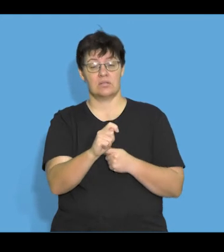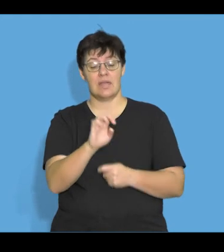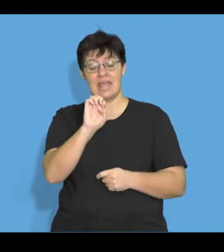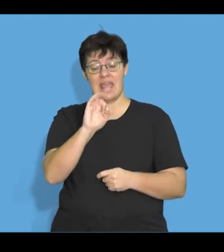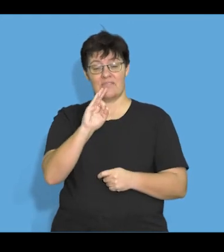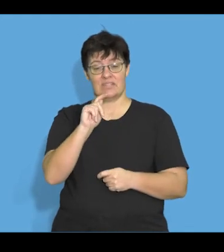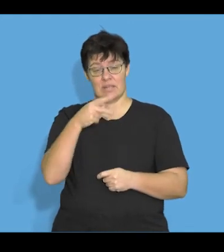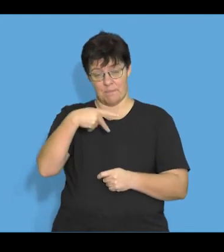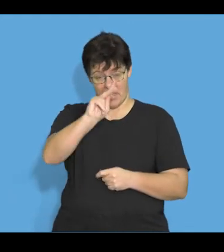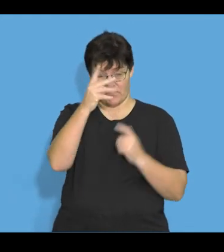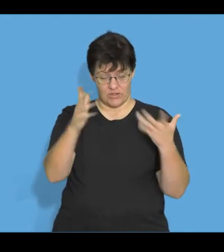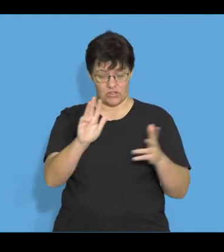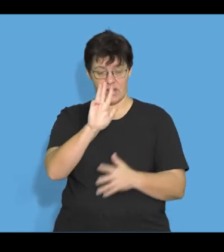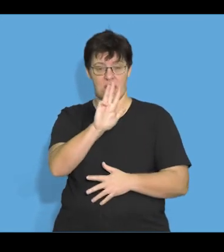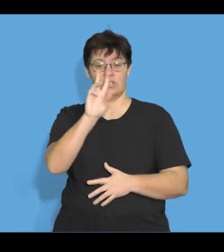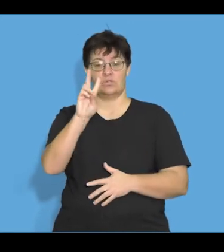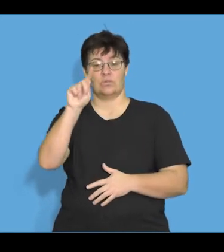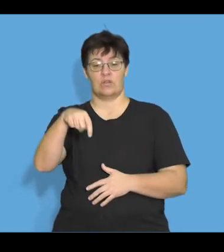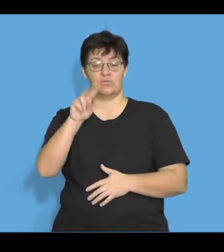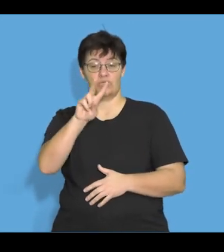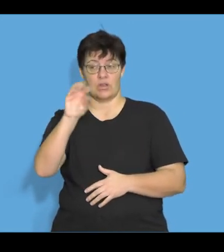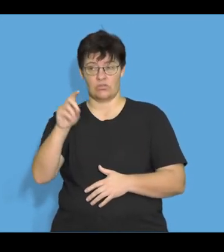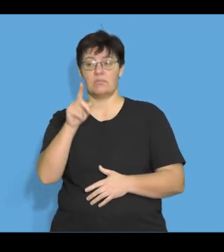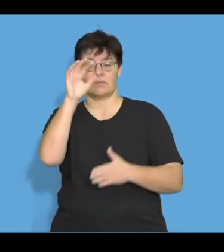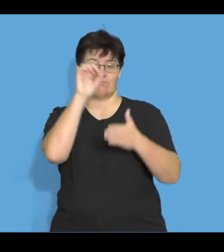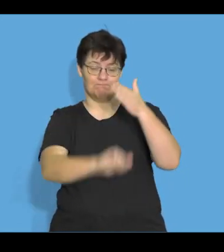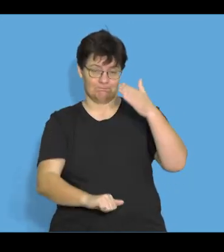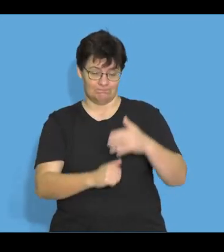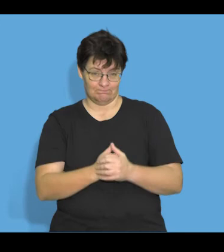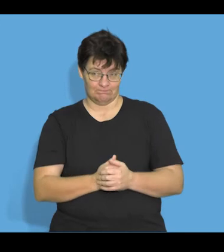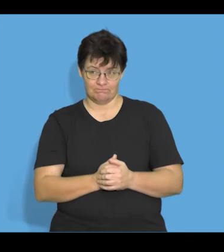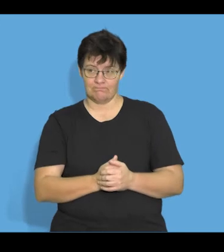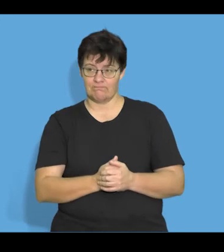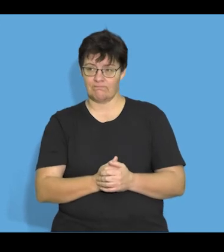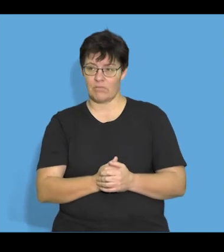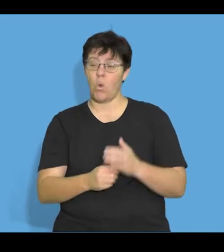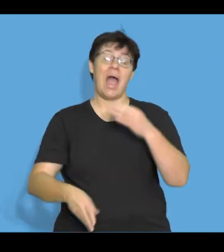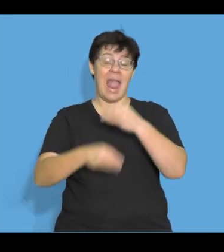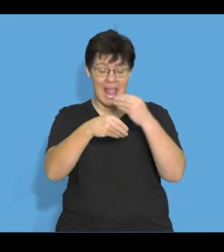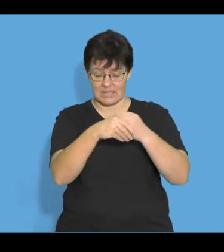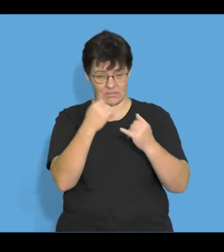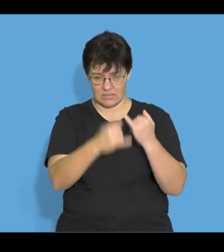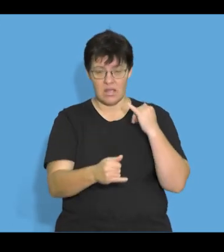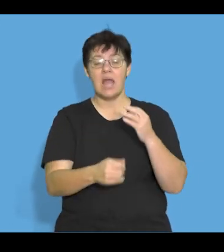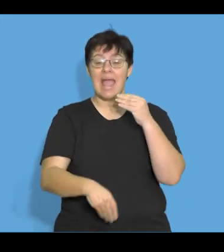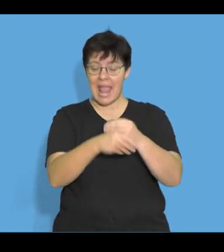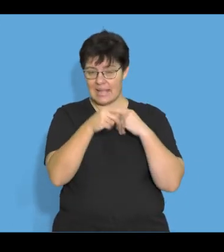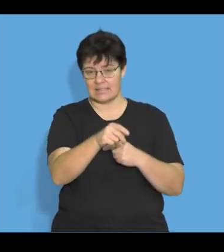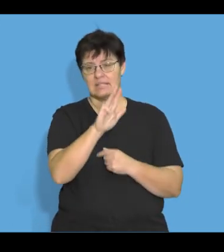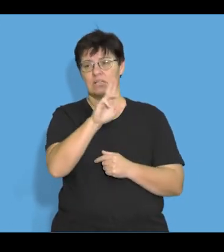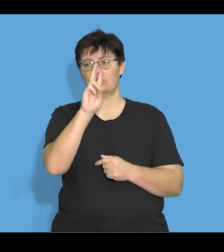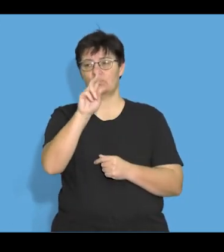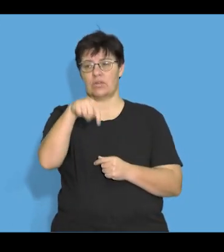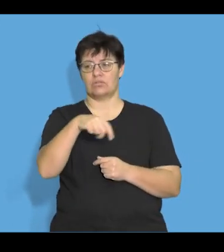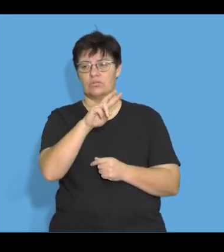EFT 92,200. In my calculation, I'm going to add my 92,200. In my table, I'm